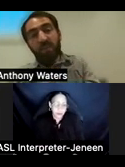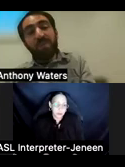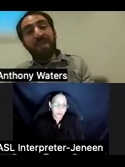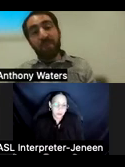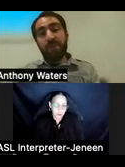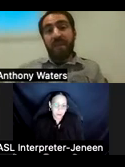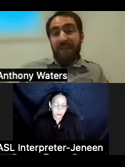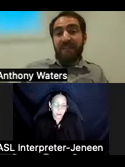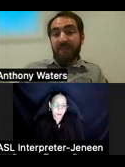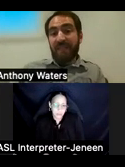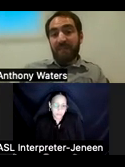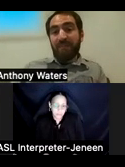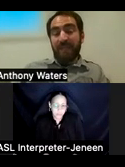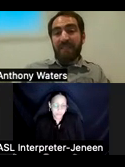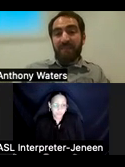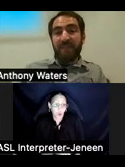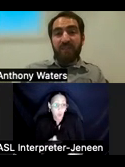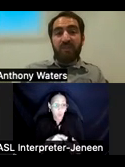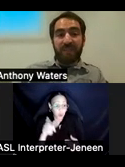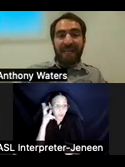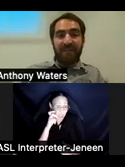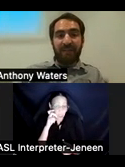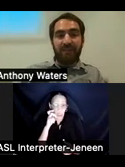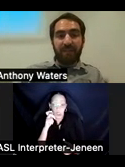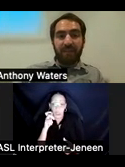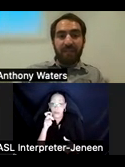And when we hear those tough answers that somebody is feeling